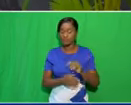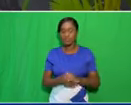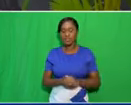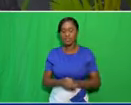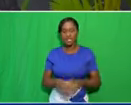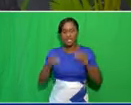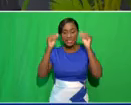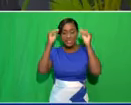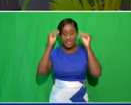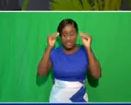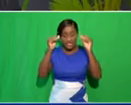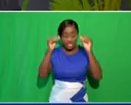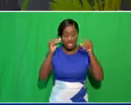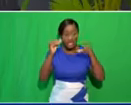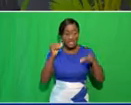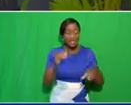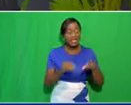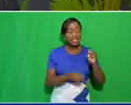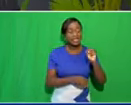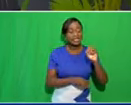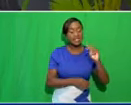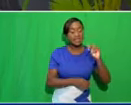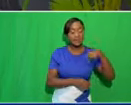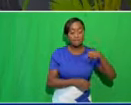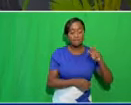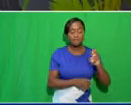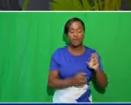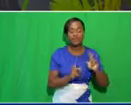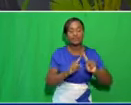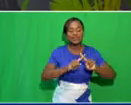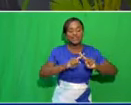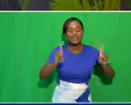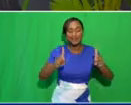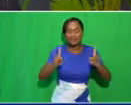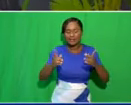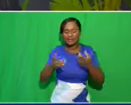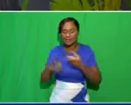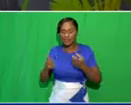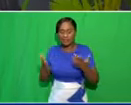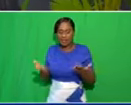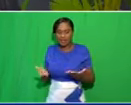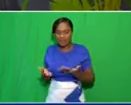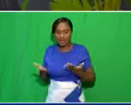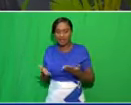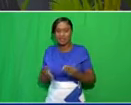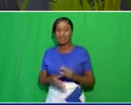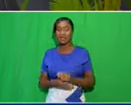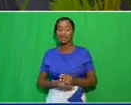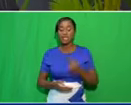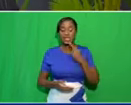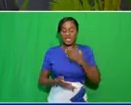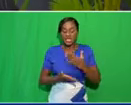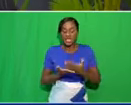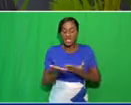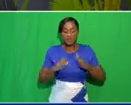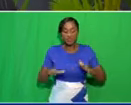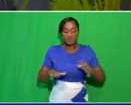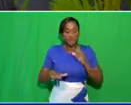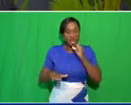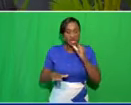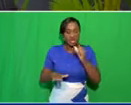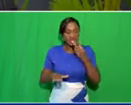teaching in Singapore is quite different here. You know, people tell you that, well, you know, some children, they don't need to see